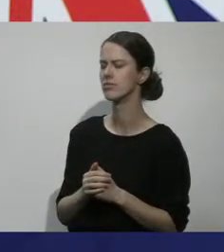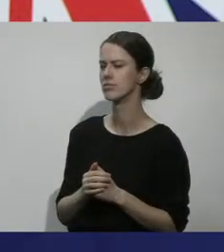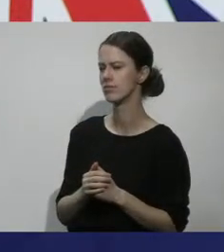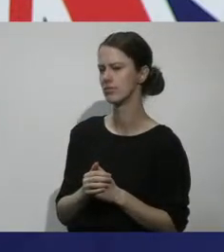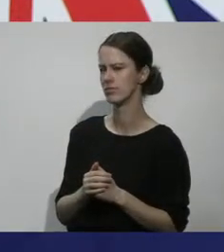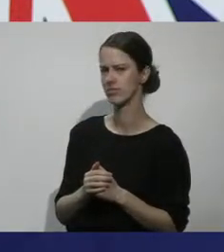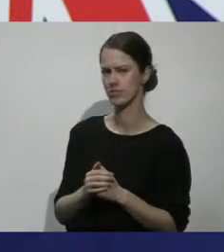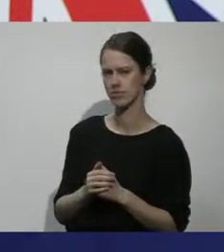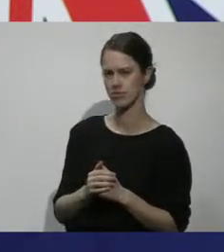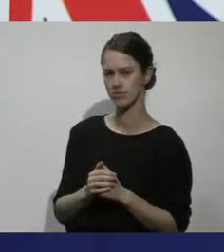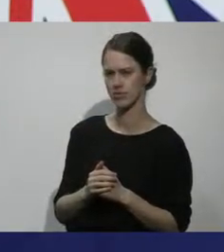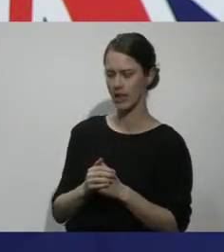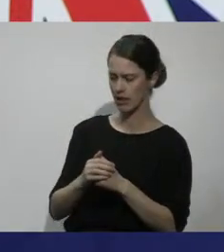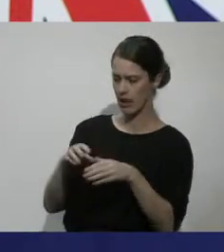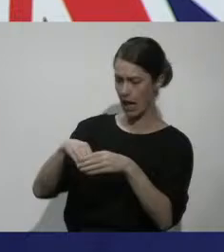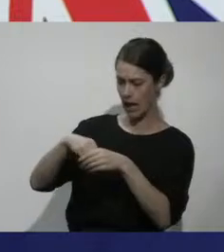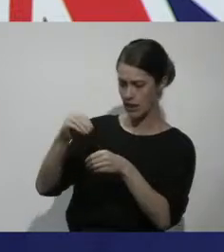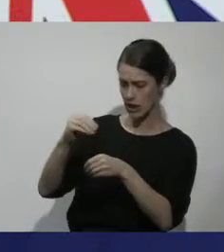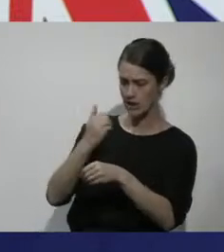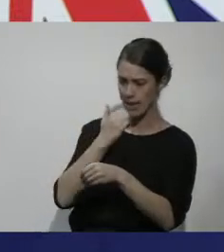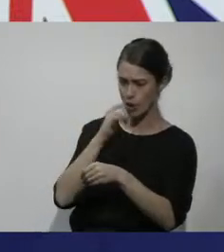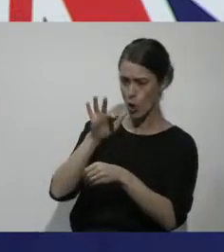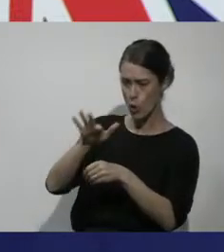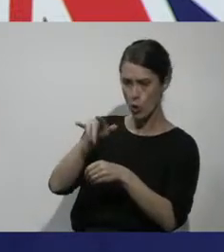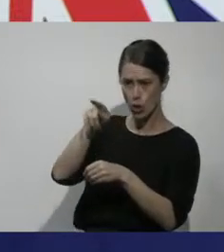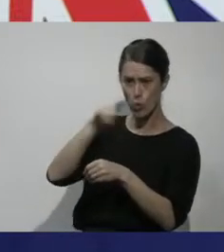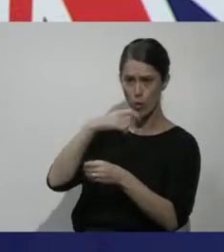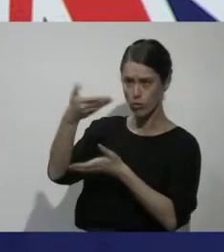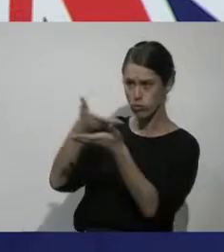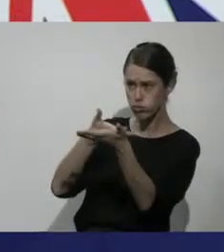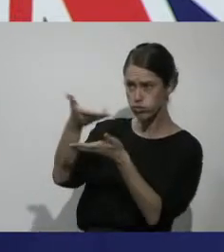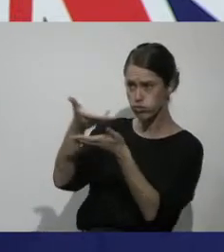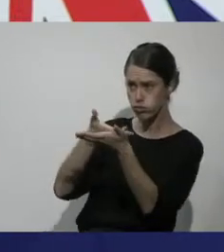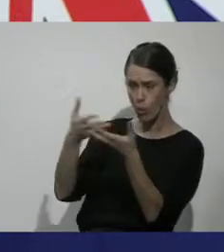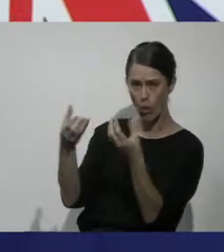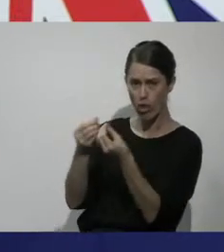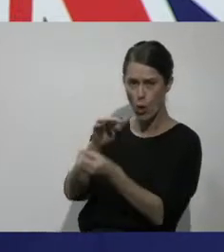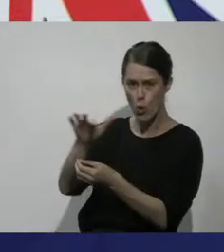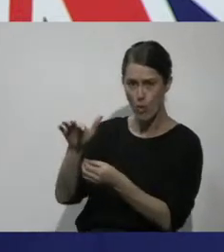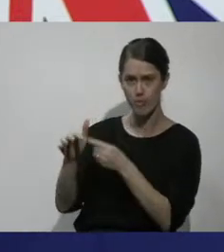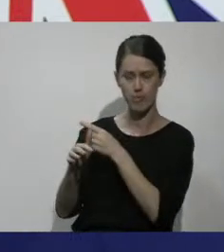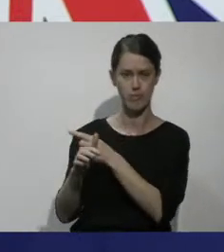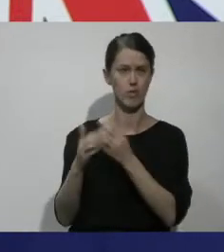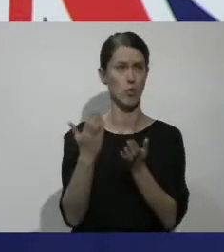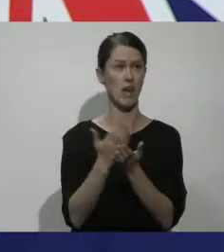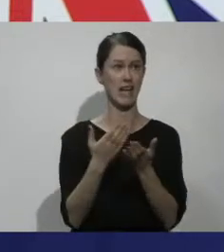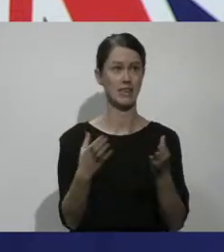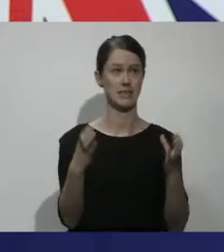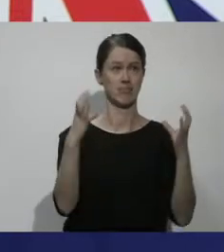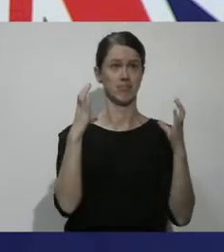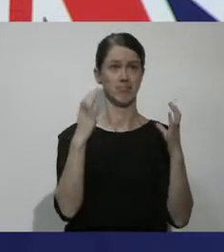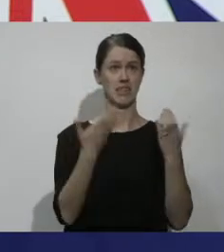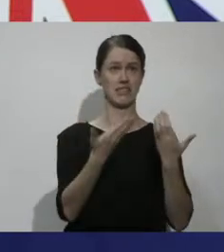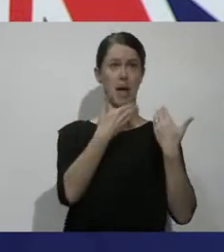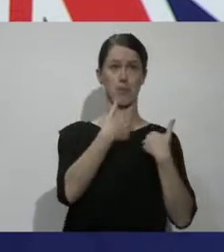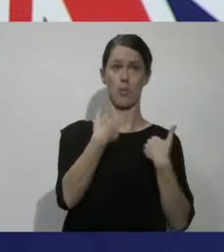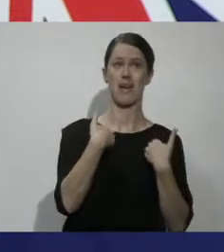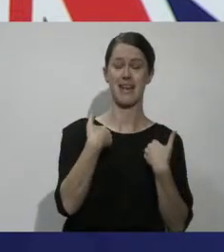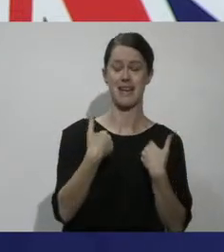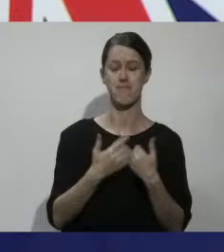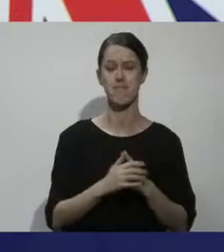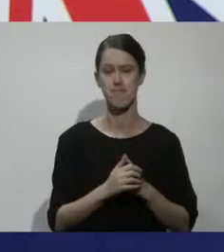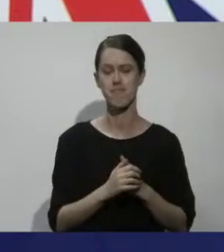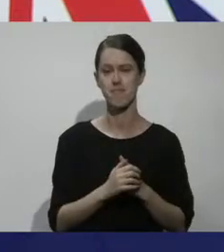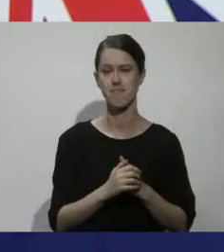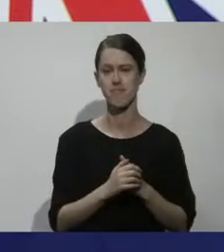you consult with over the election day? Oh, well, ultimately, it's something that falls on my shoulders. I am aware, though,